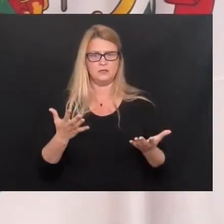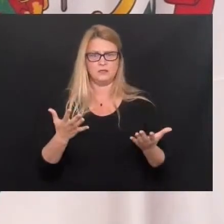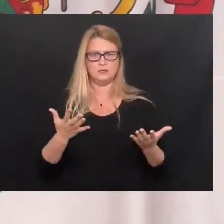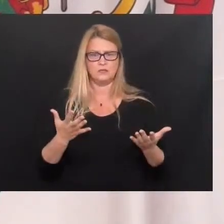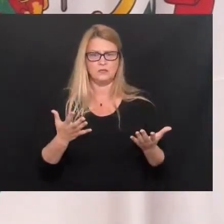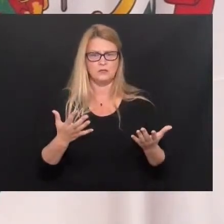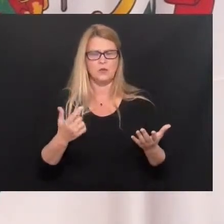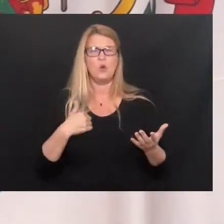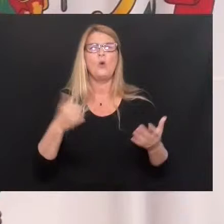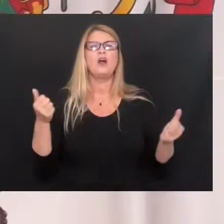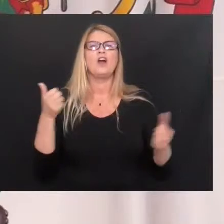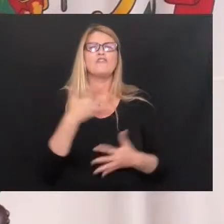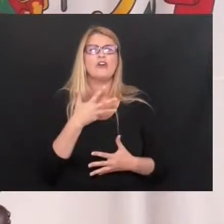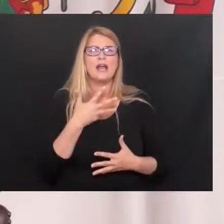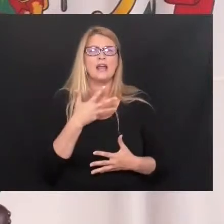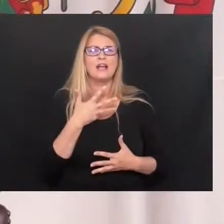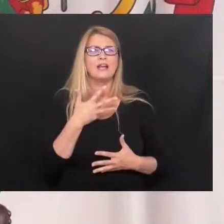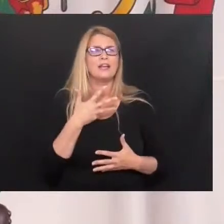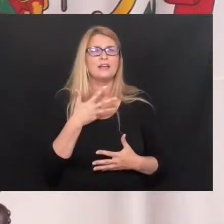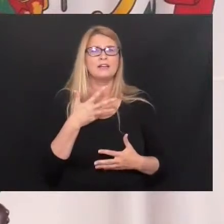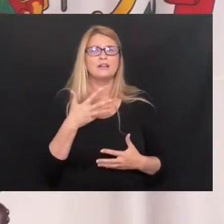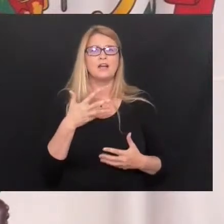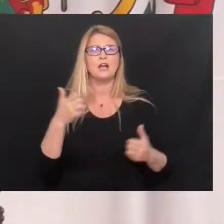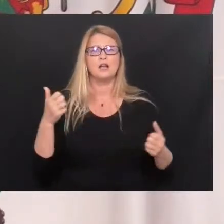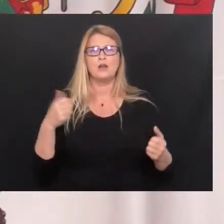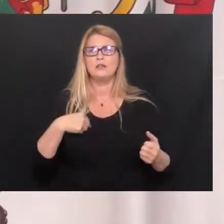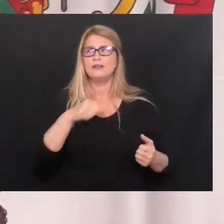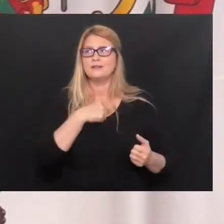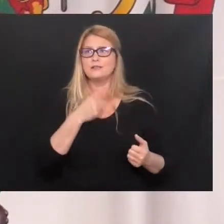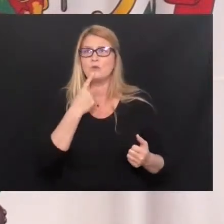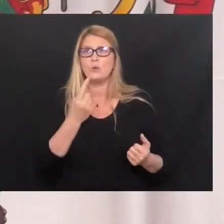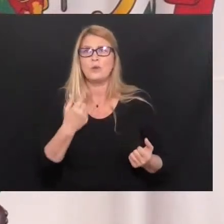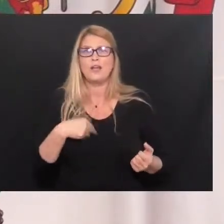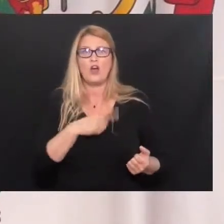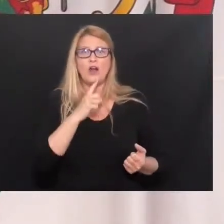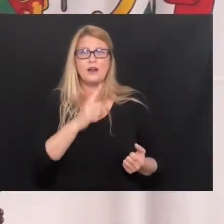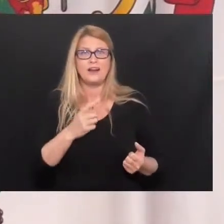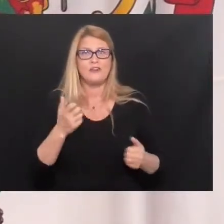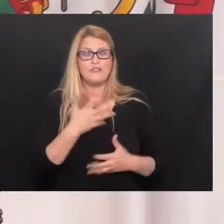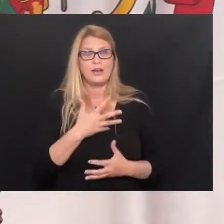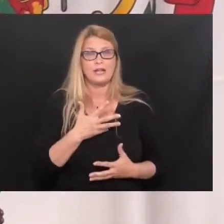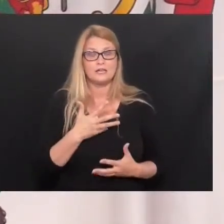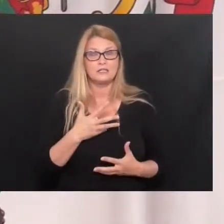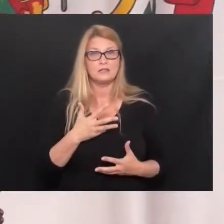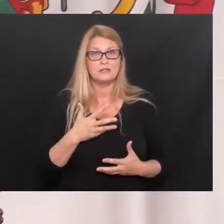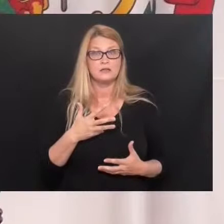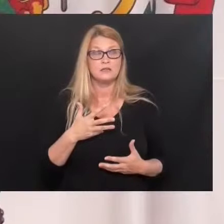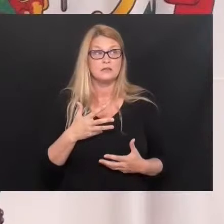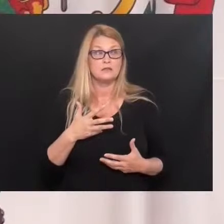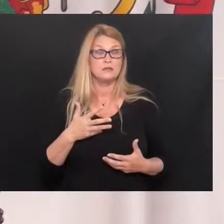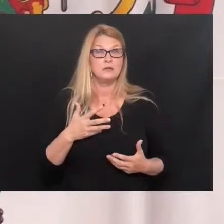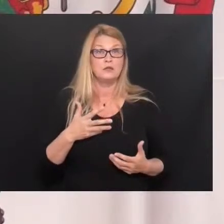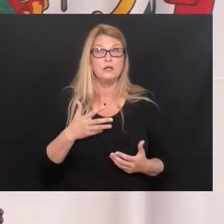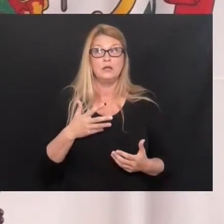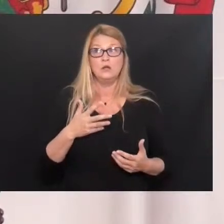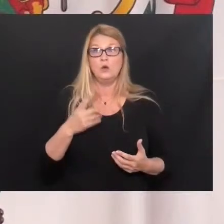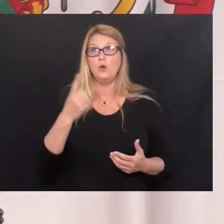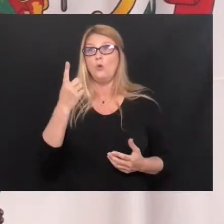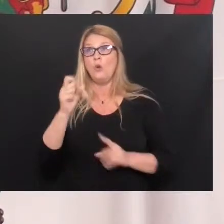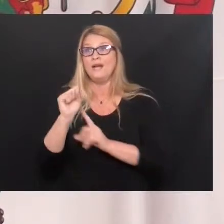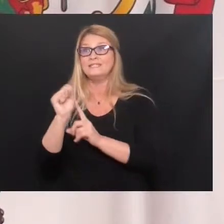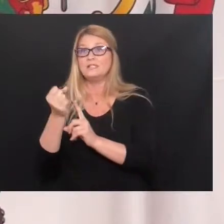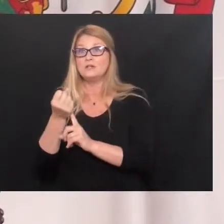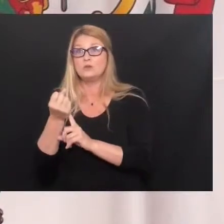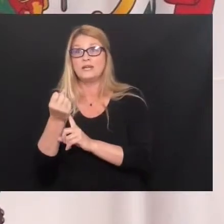we're afraid. We're afraid. In fact, one of them said, there was one case